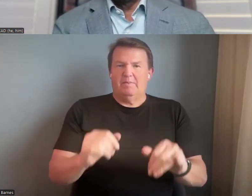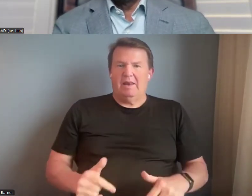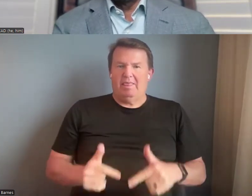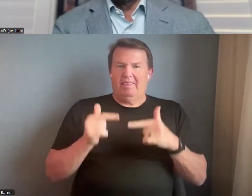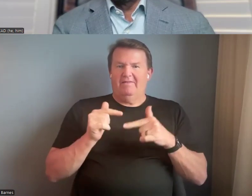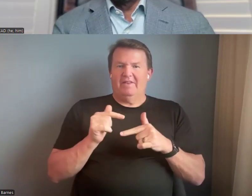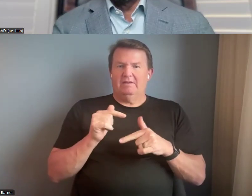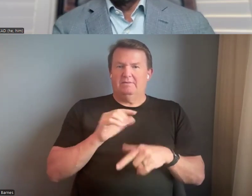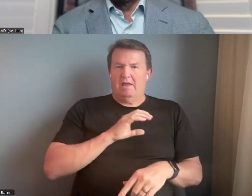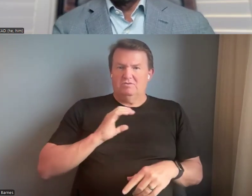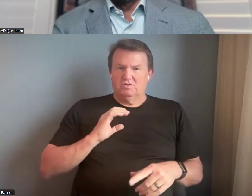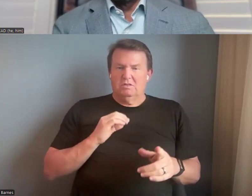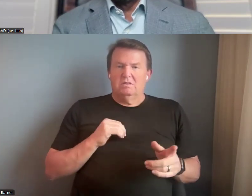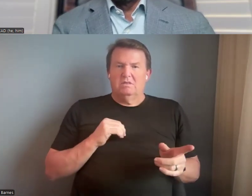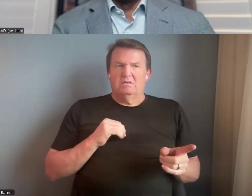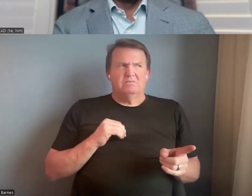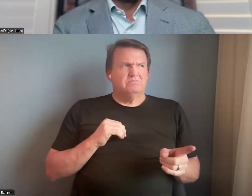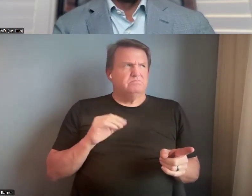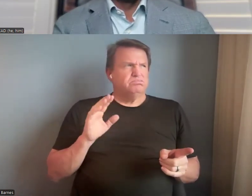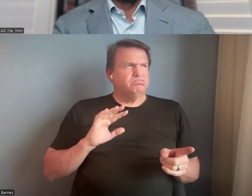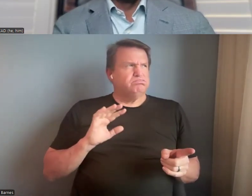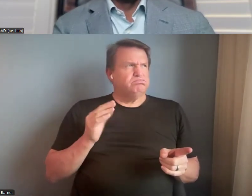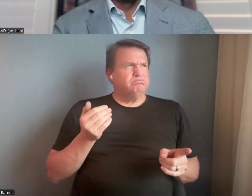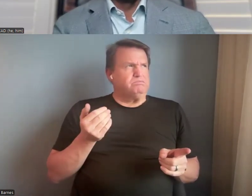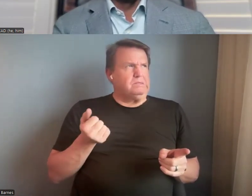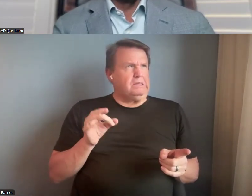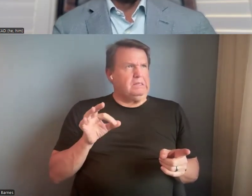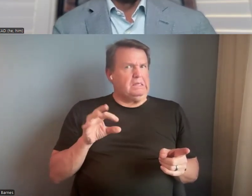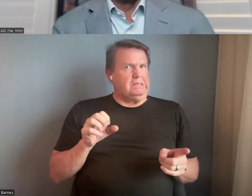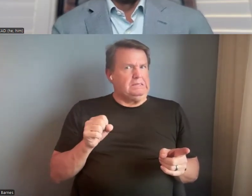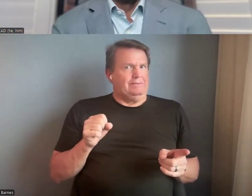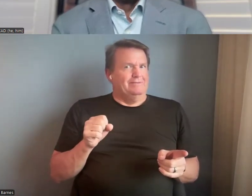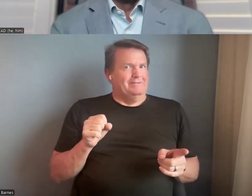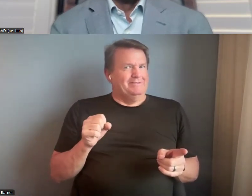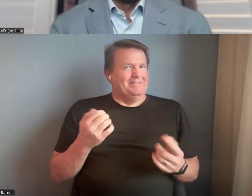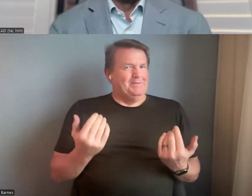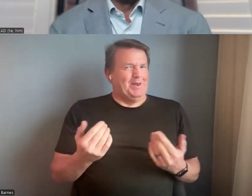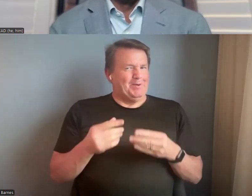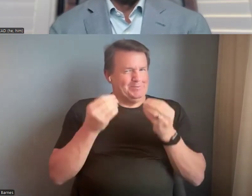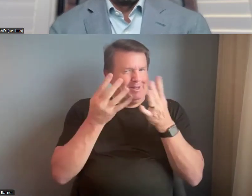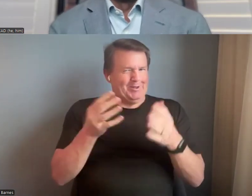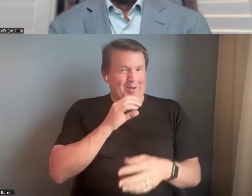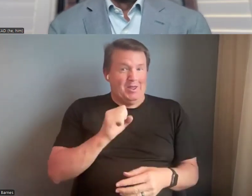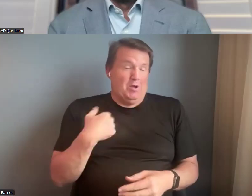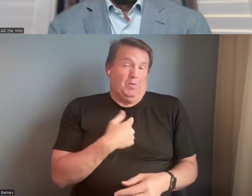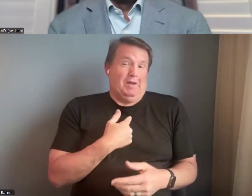the 90s, I know I'm aging myself, but we are Department of Aging,